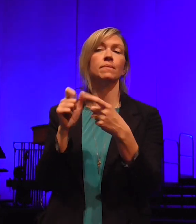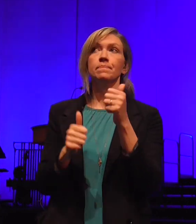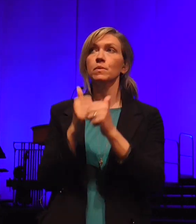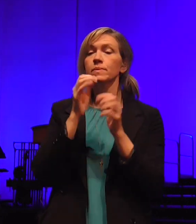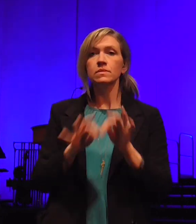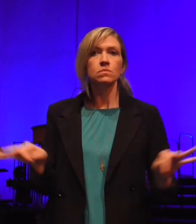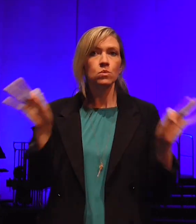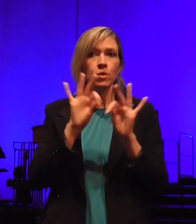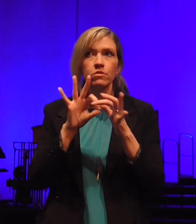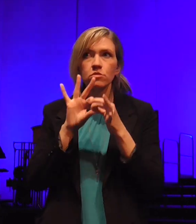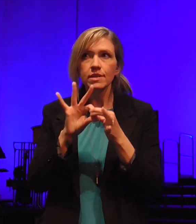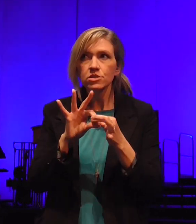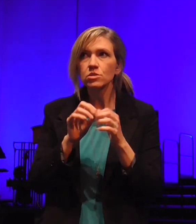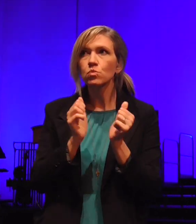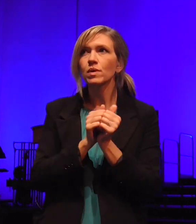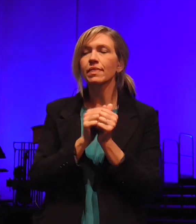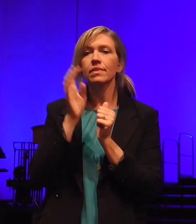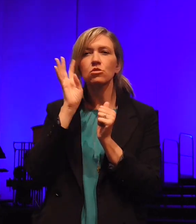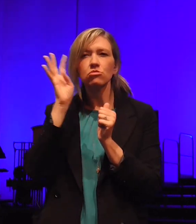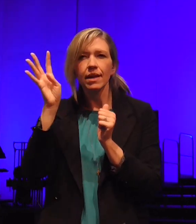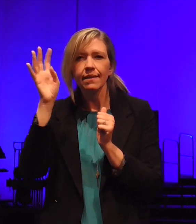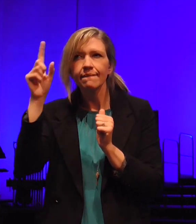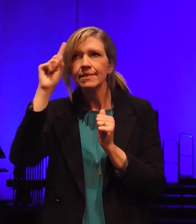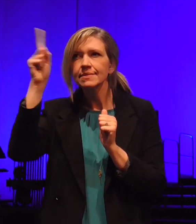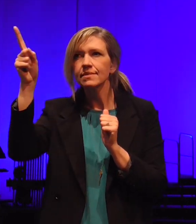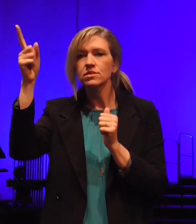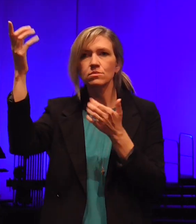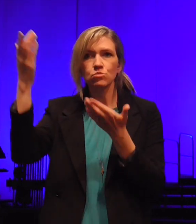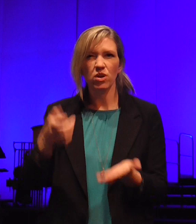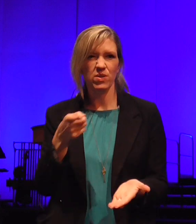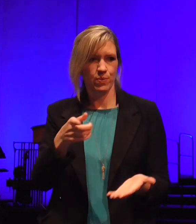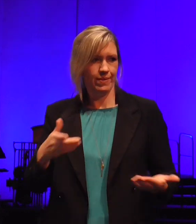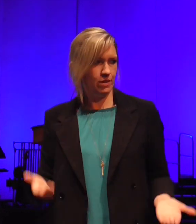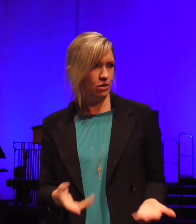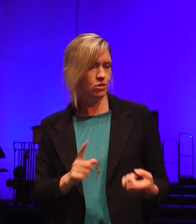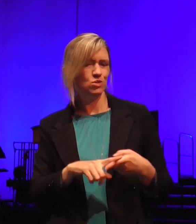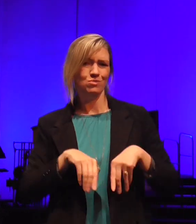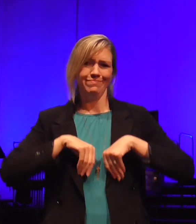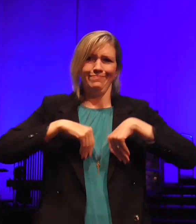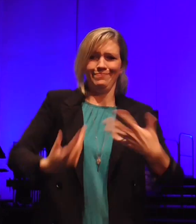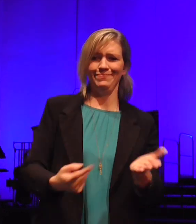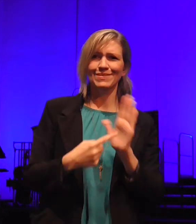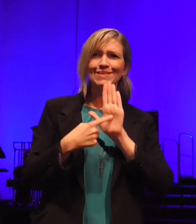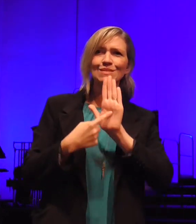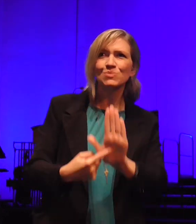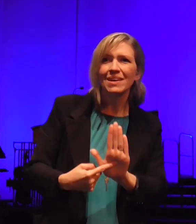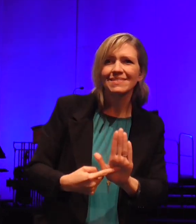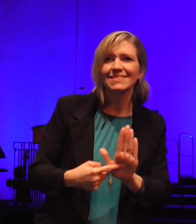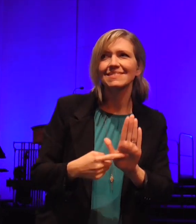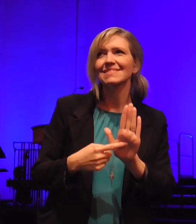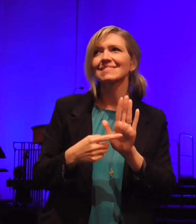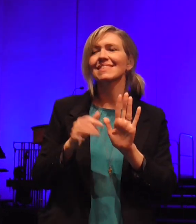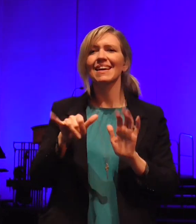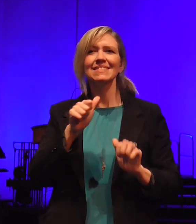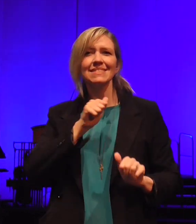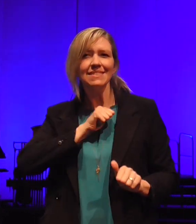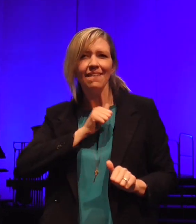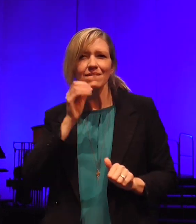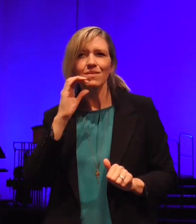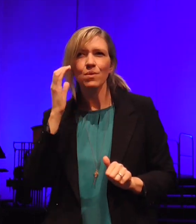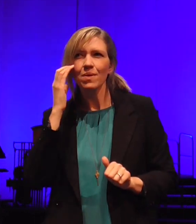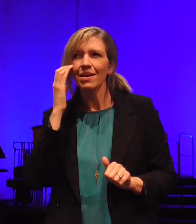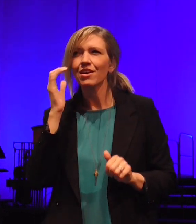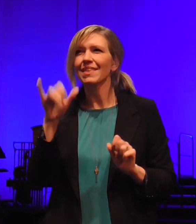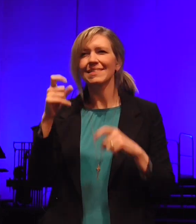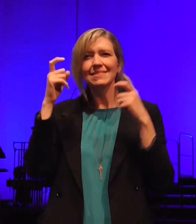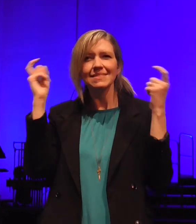important relationship, that one with that creative intelligence that has brought you here to express what it is as it can be self-aware